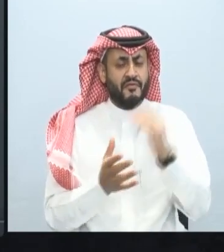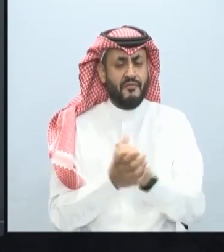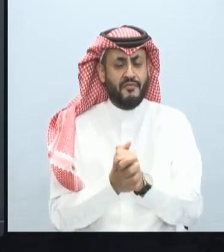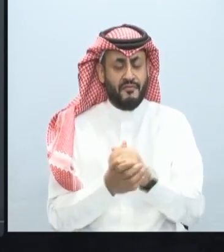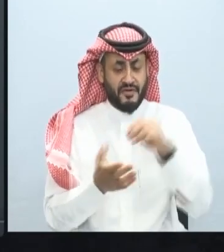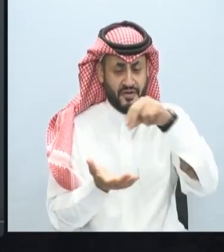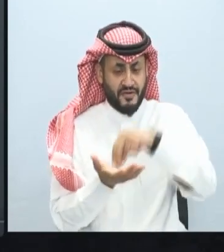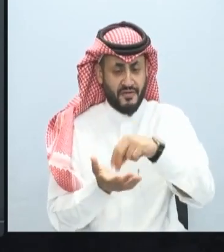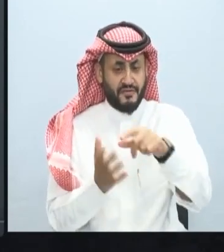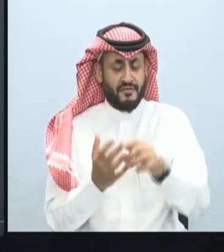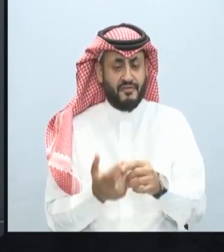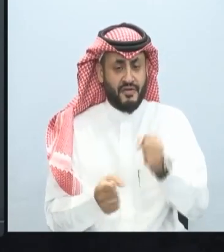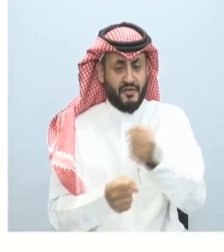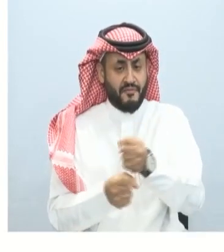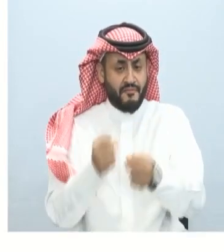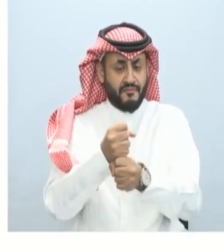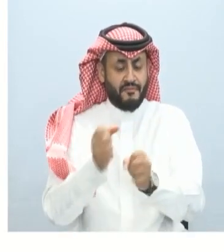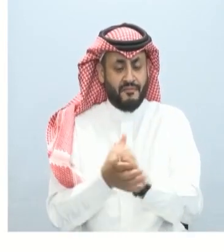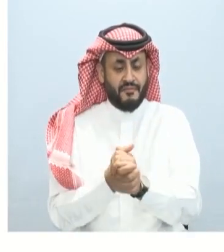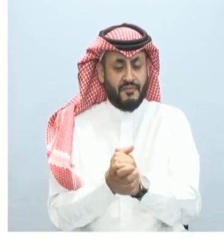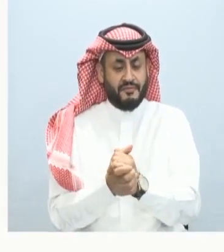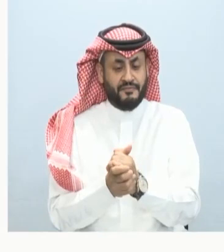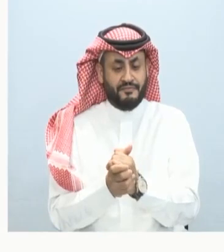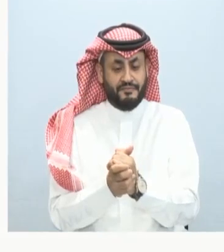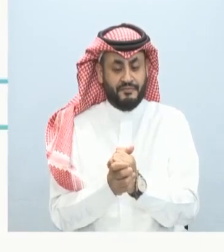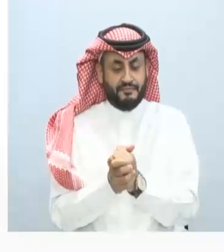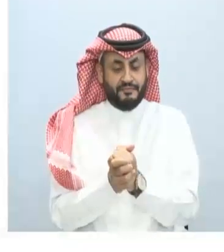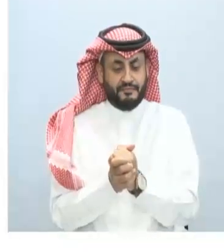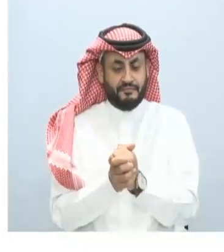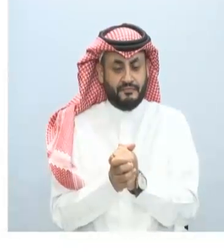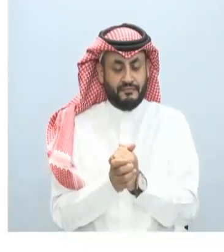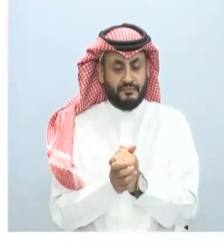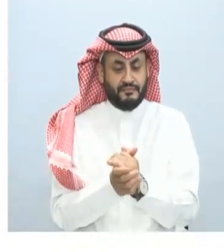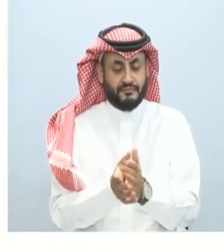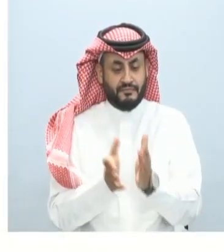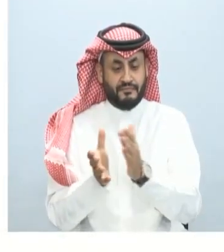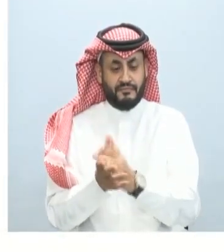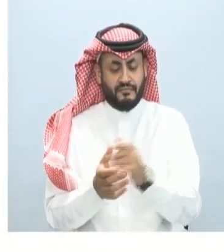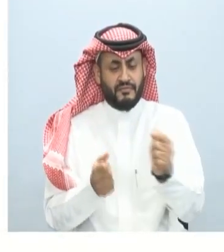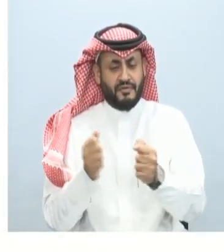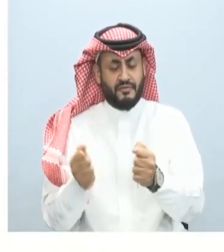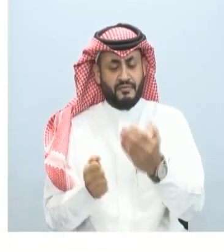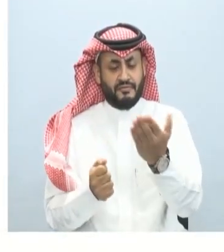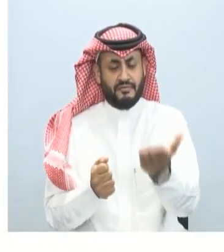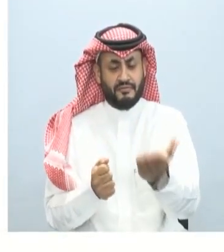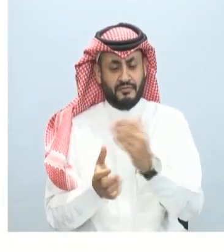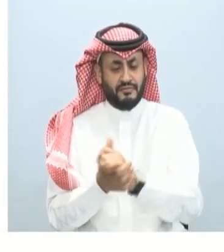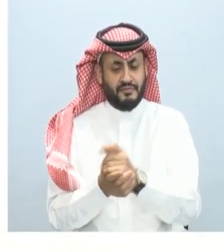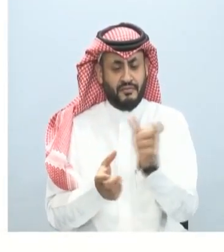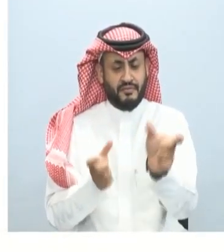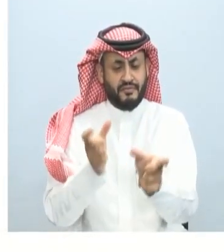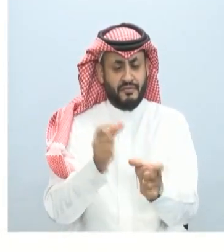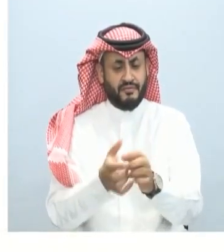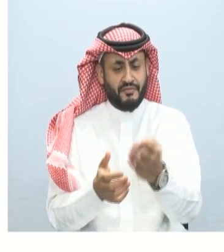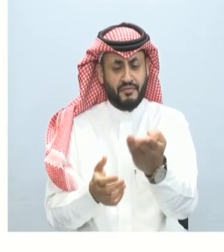we applied within the grammar lesson that we studied. Now, we have the exercise. Now, complete each sentence